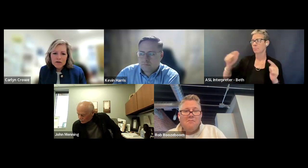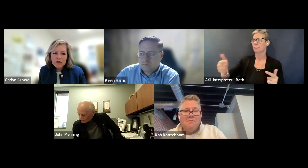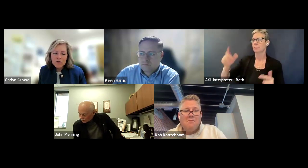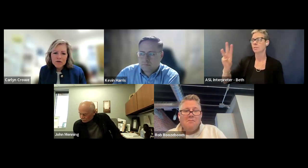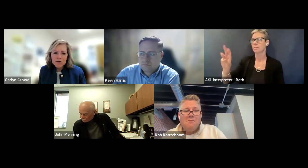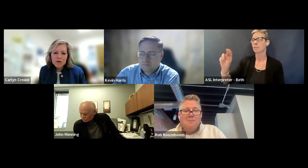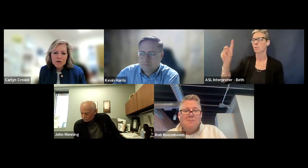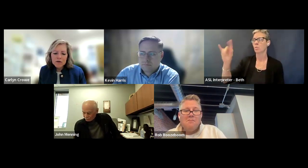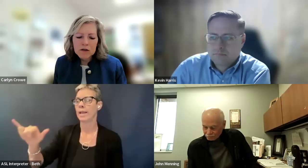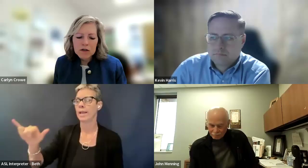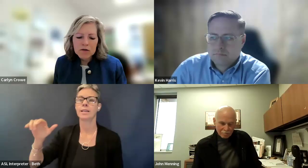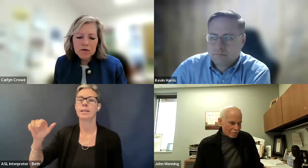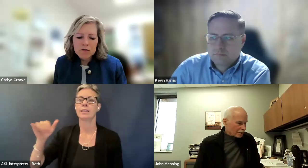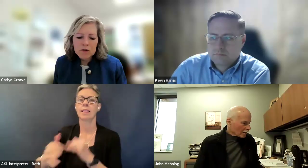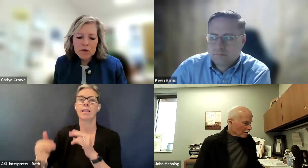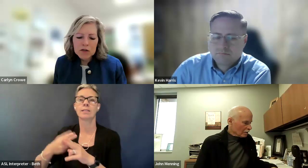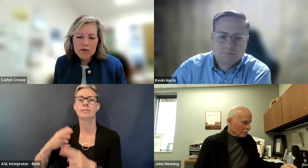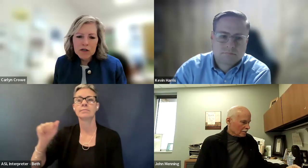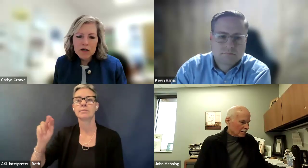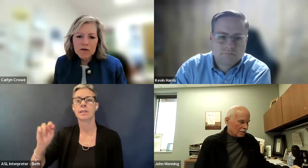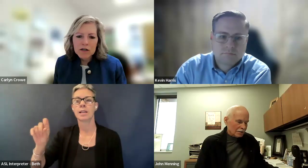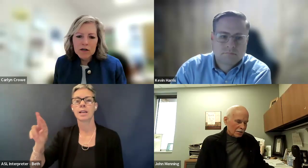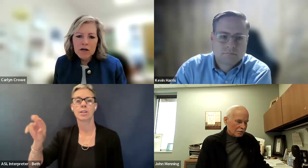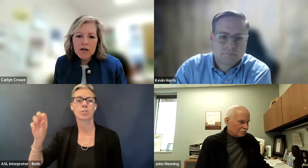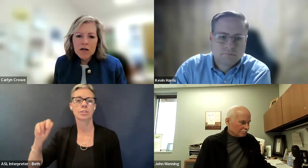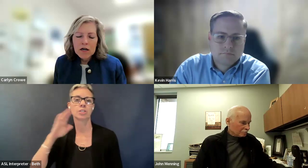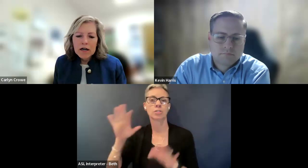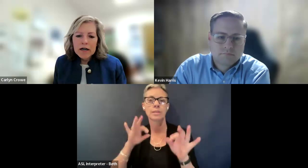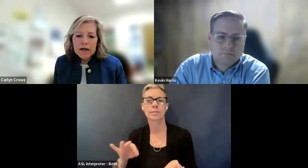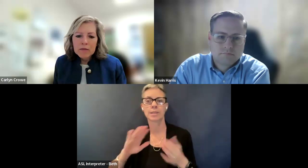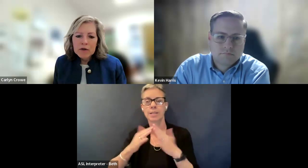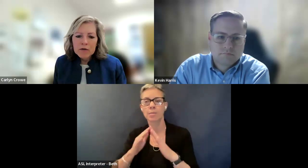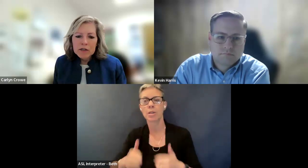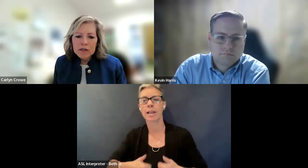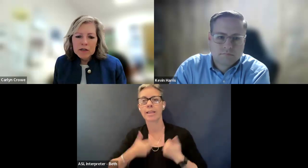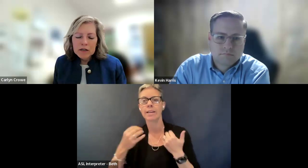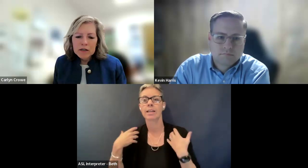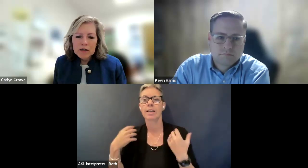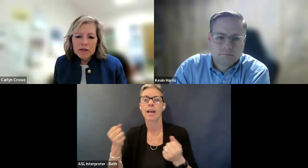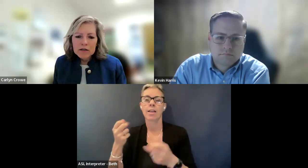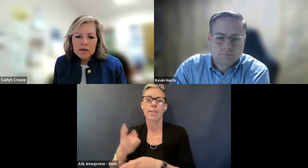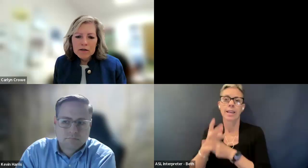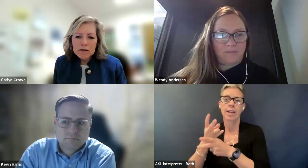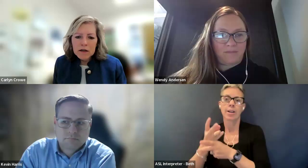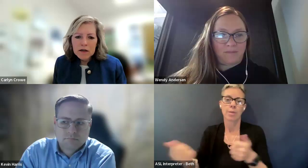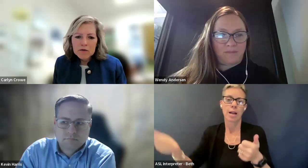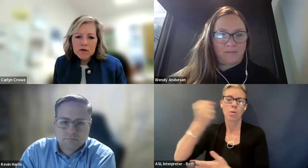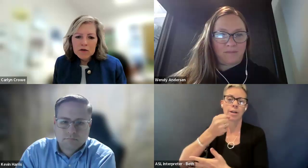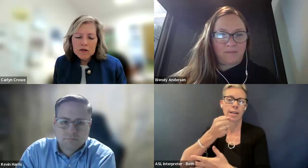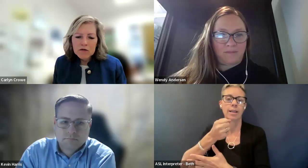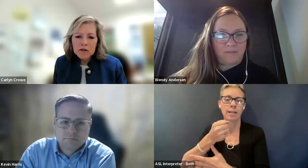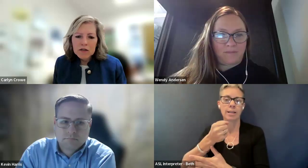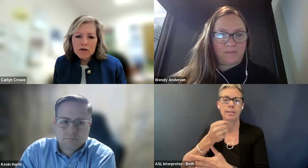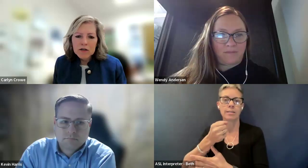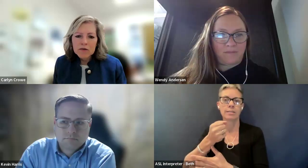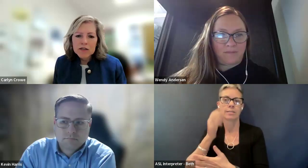Wendy Anderson, who's going to talk us through the community living and healthcare priority. And I will